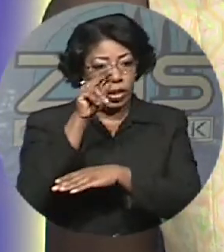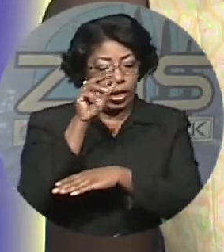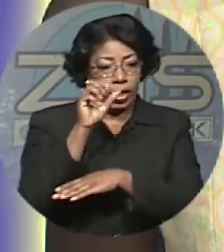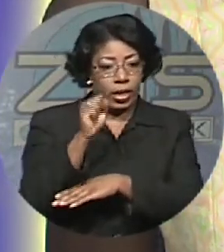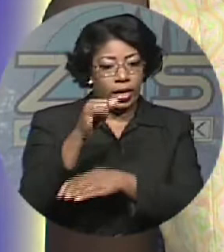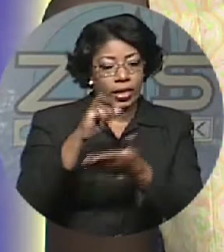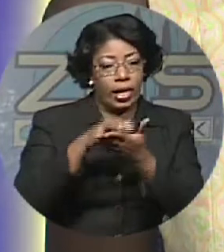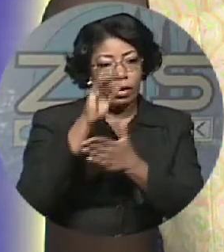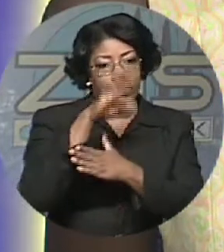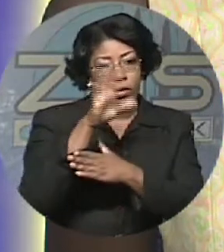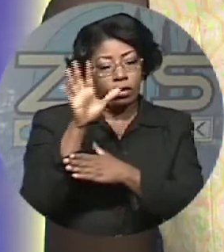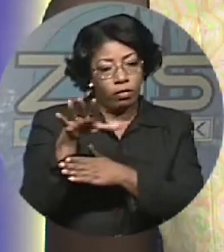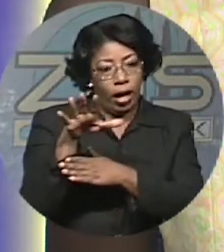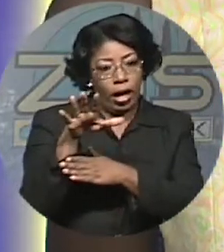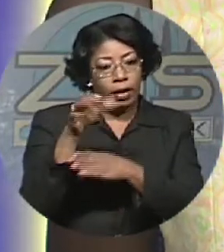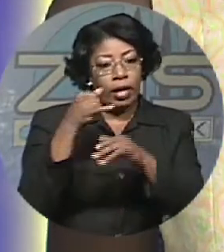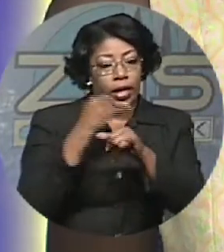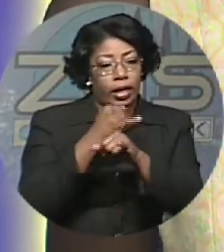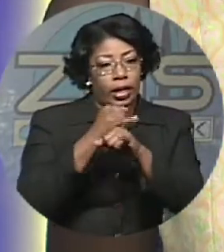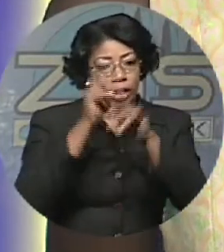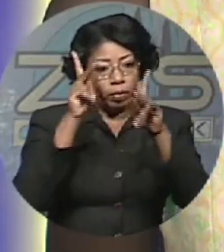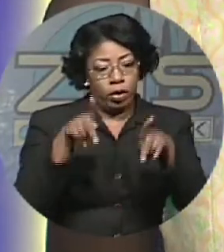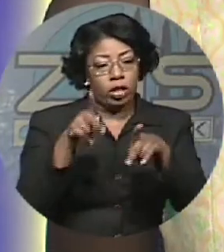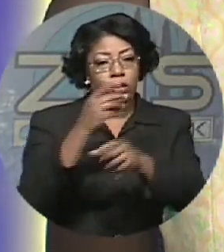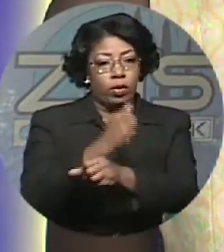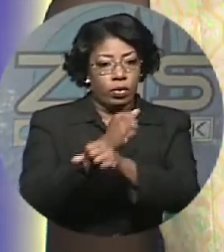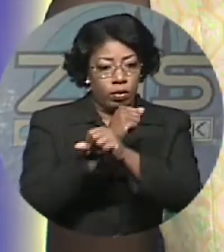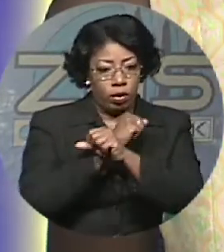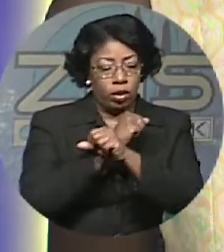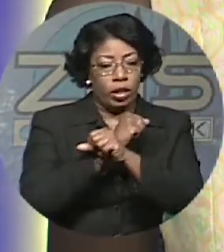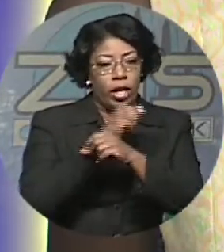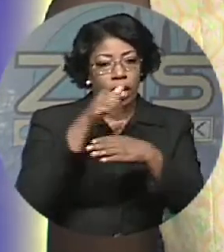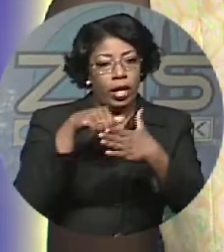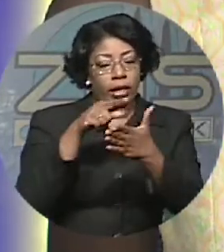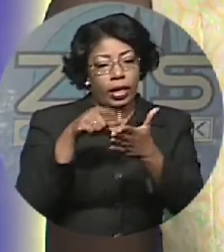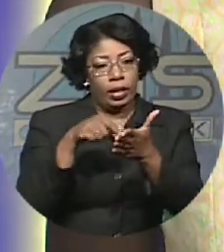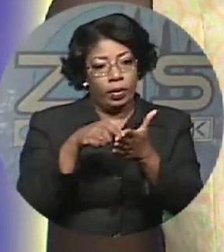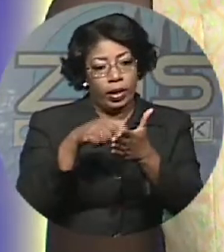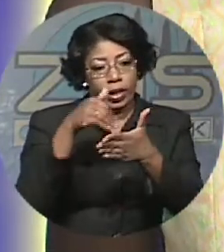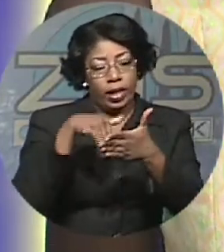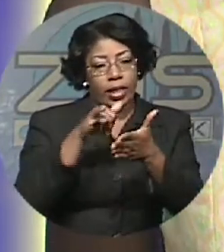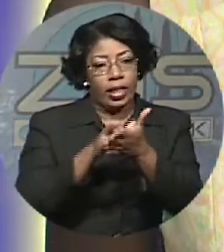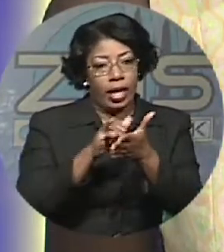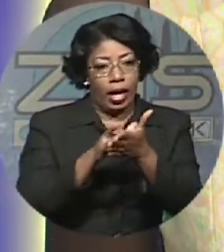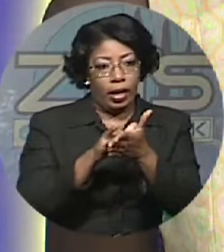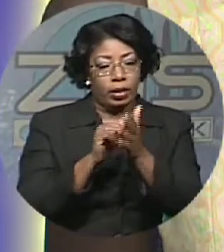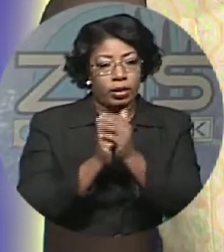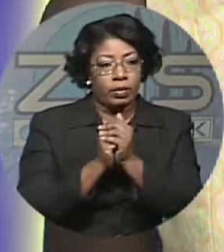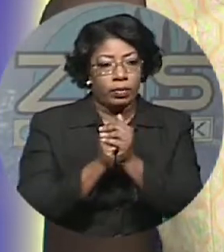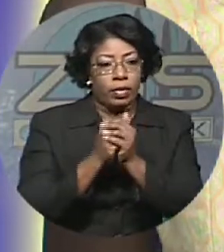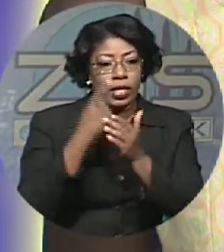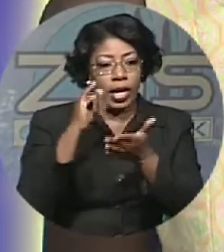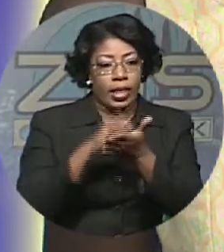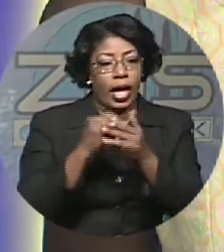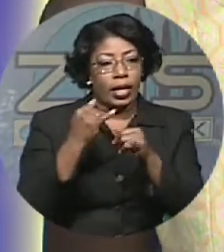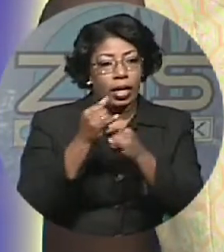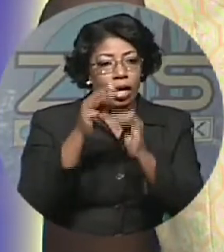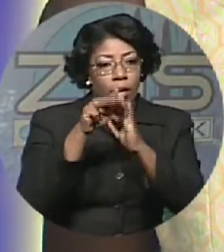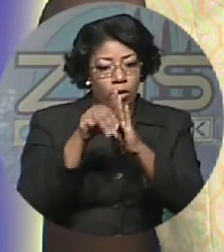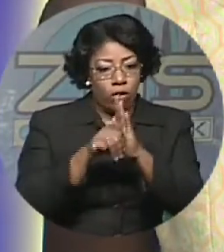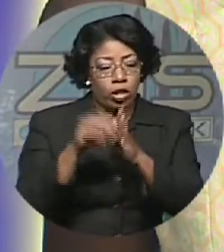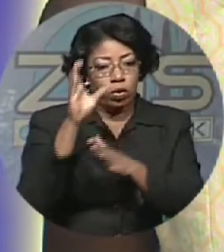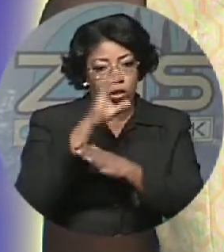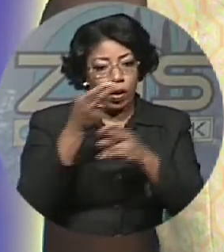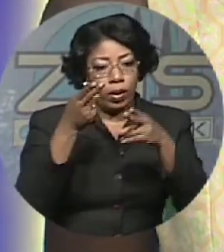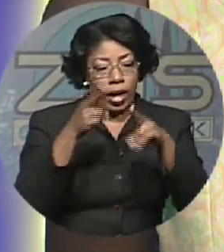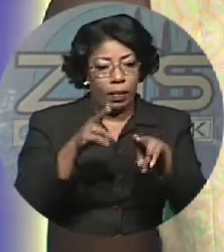only 55 illegal migrants were apprehended during that immigration exercise. Additionally, he says immigration checks will continue